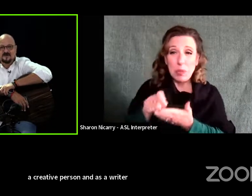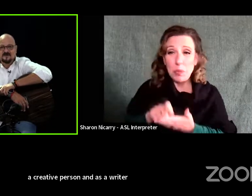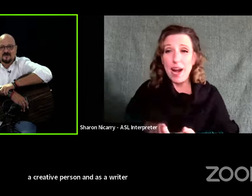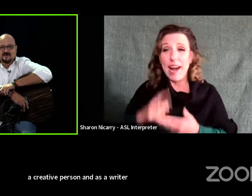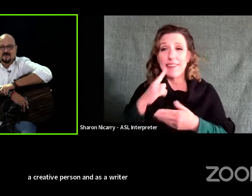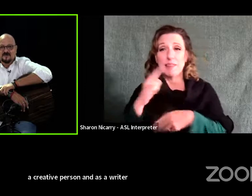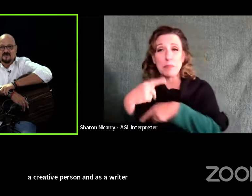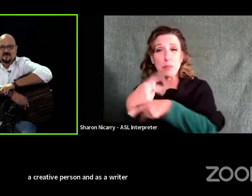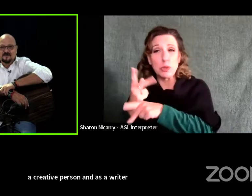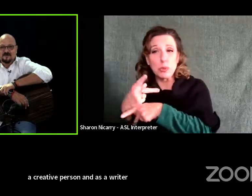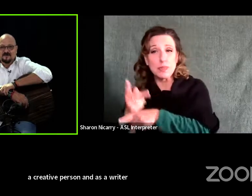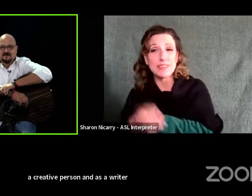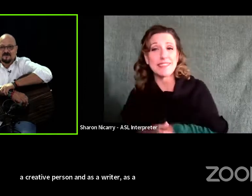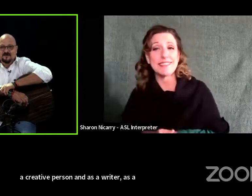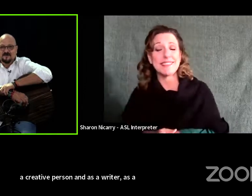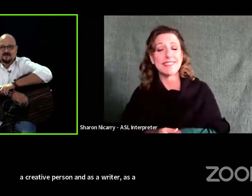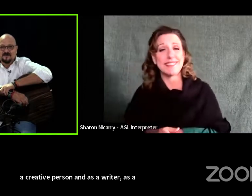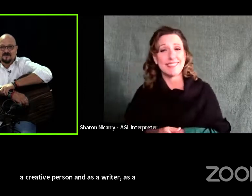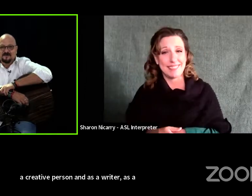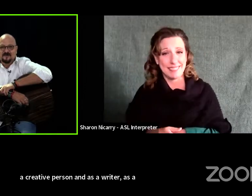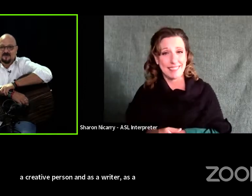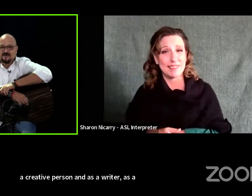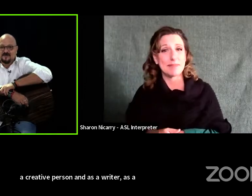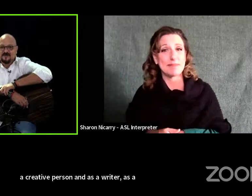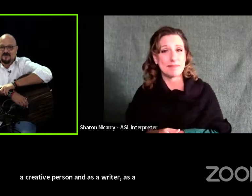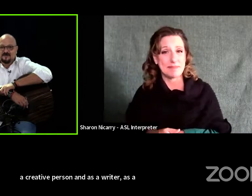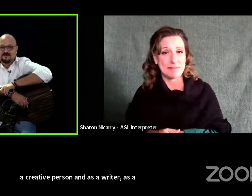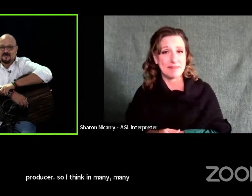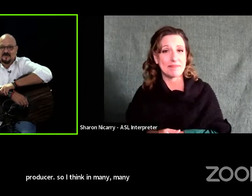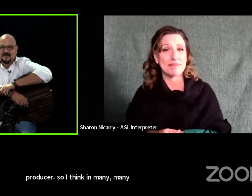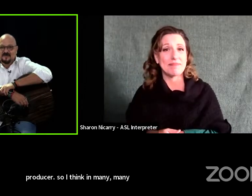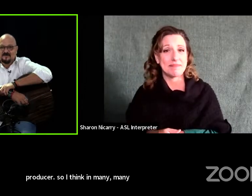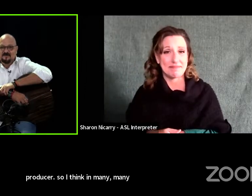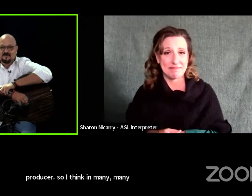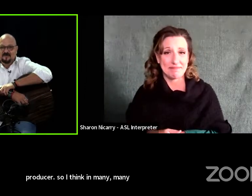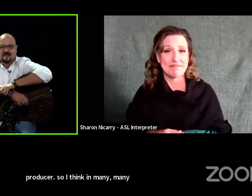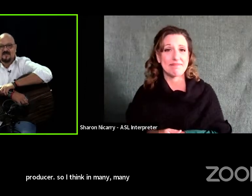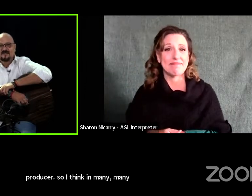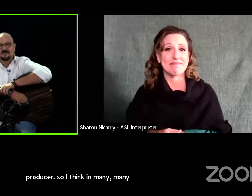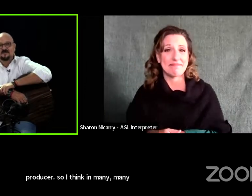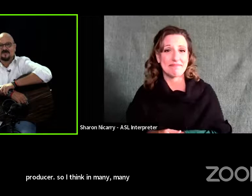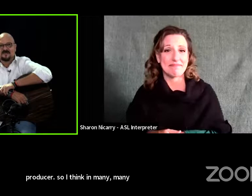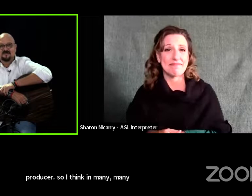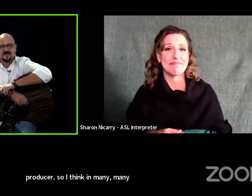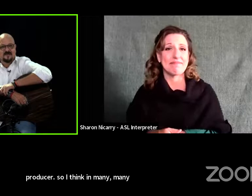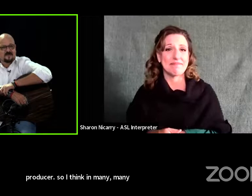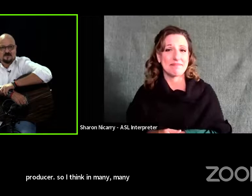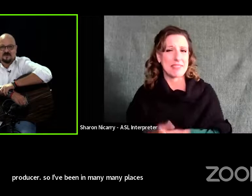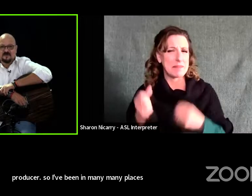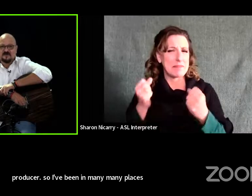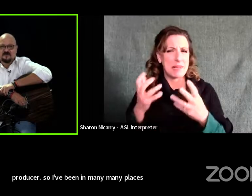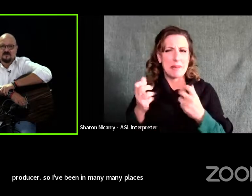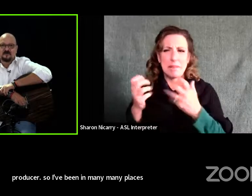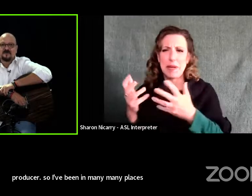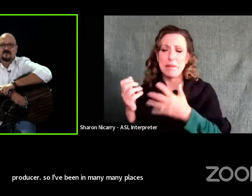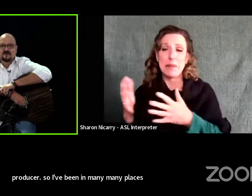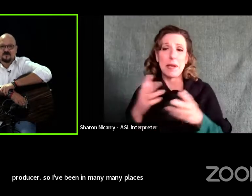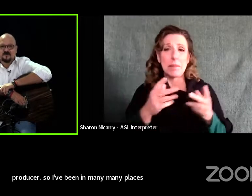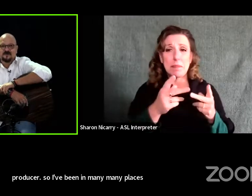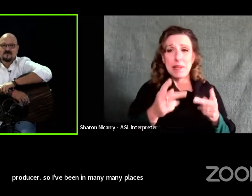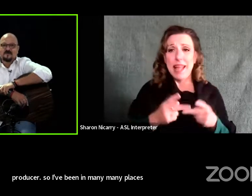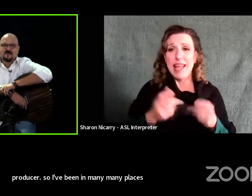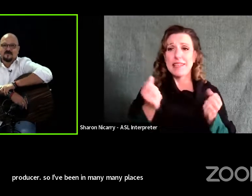producer. So I've been in many places, many studios,